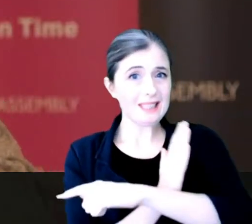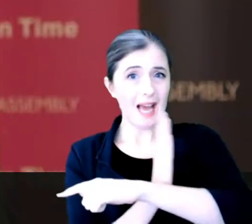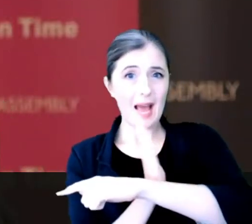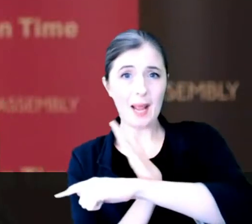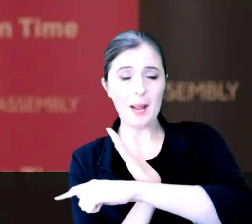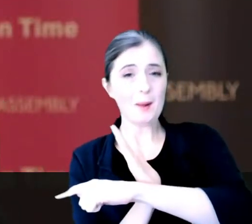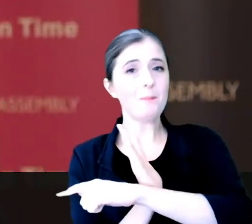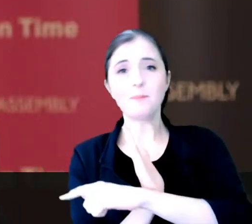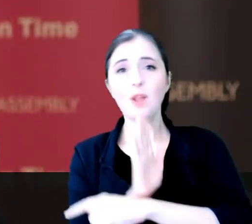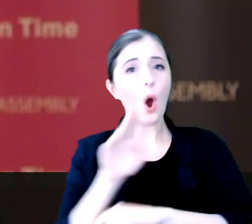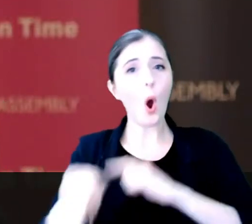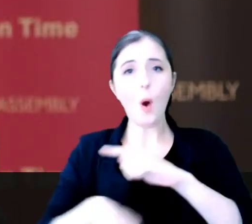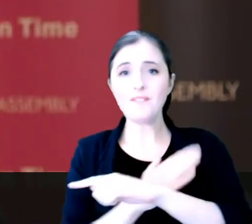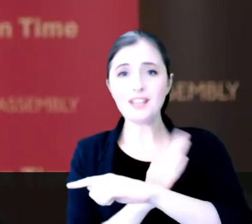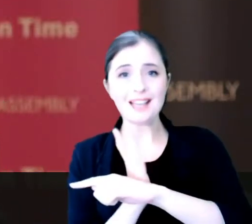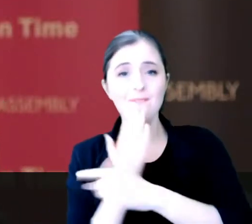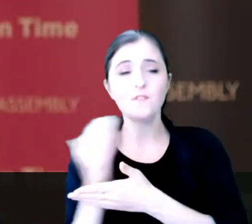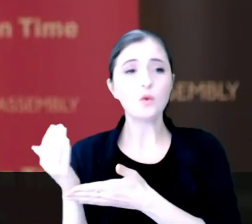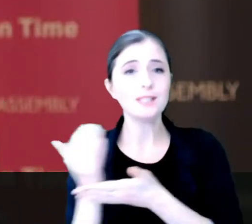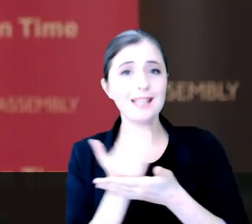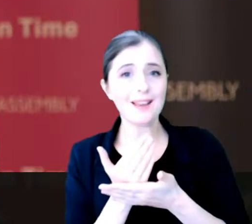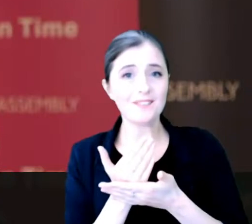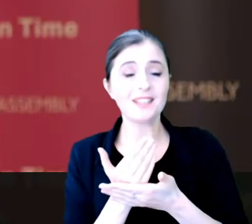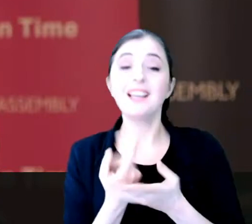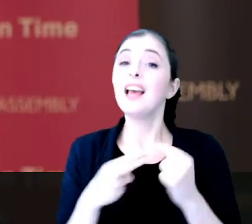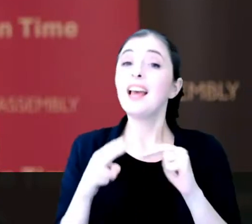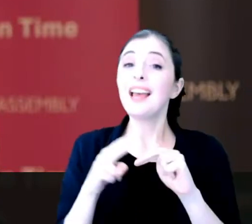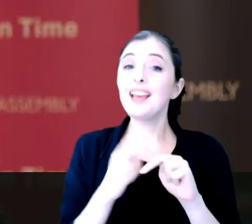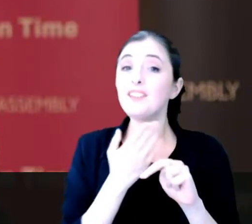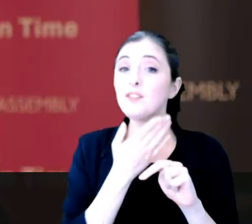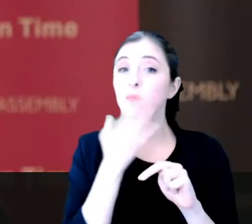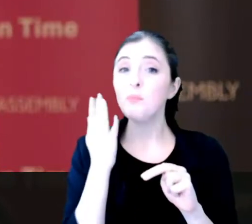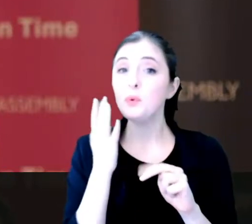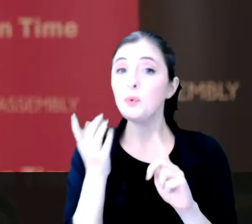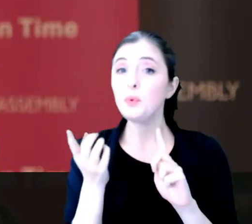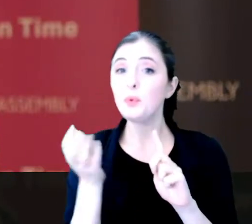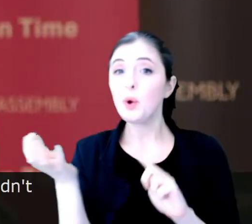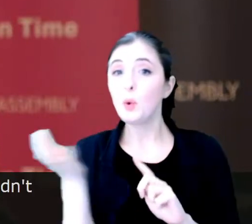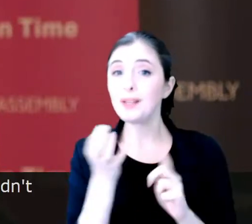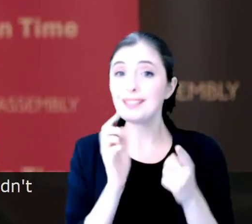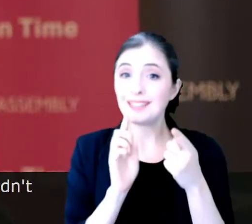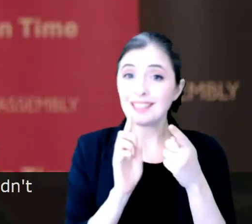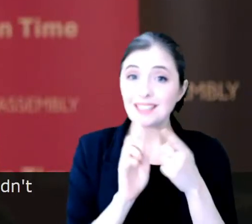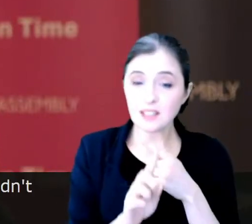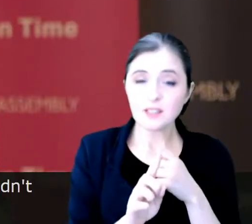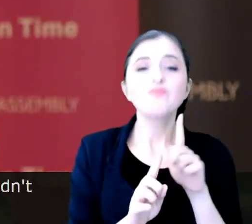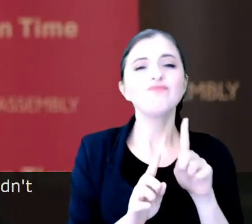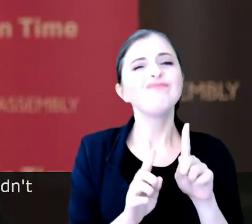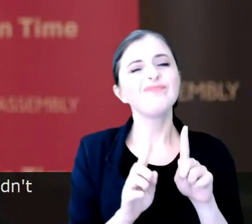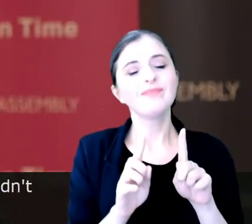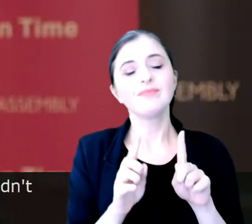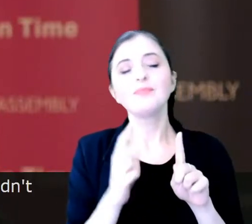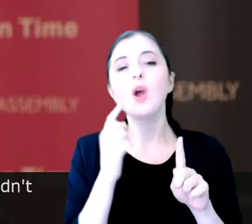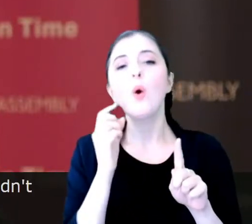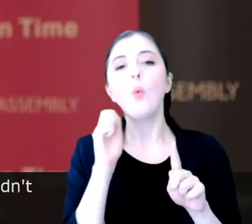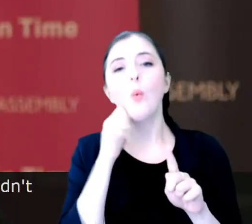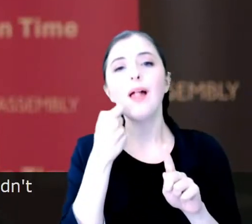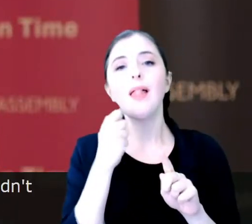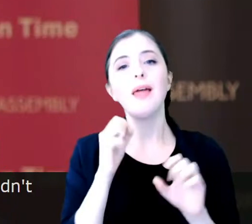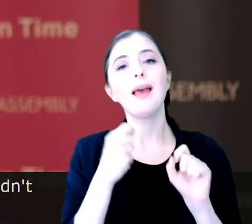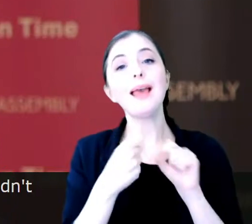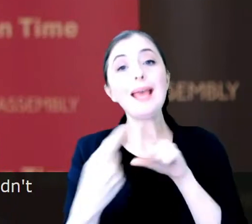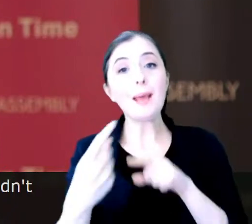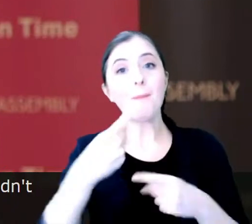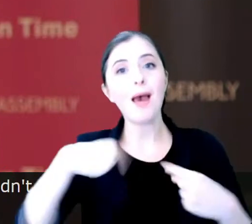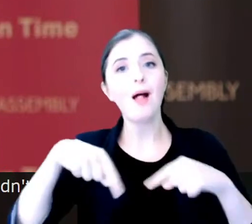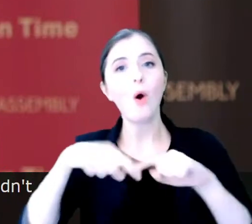topic. So if you didn't get your question, the online feedback form, which will be emailed to registered audience members, will